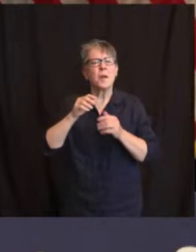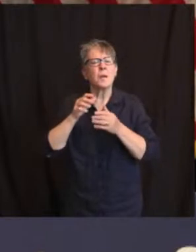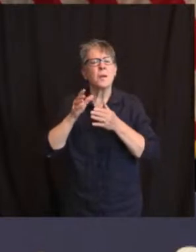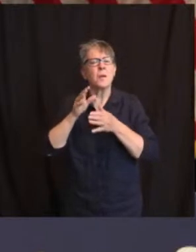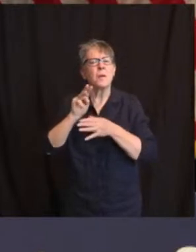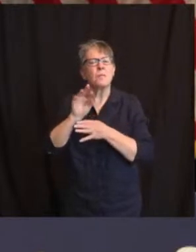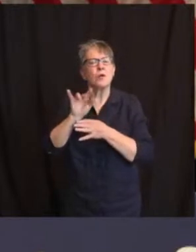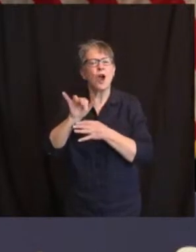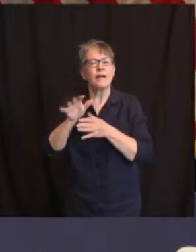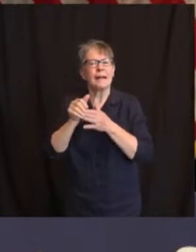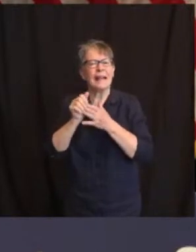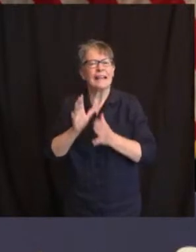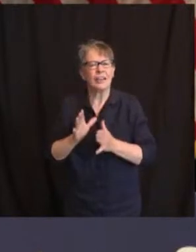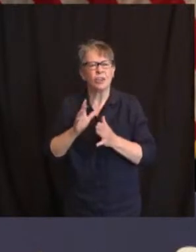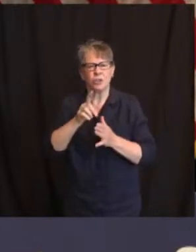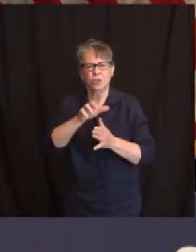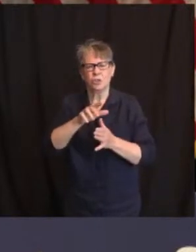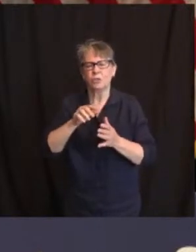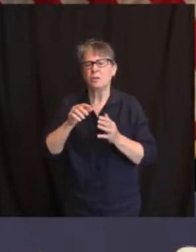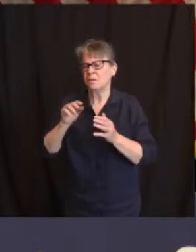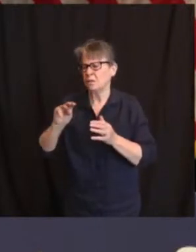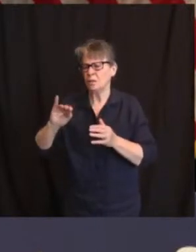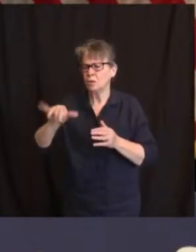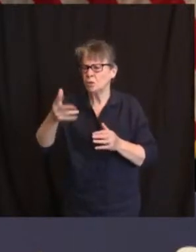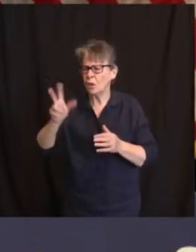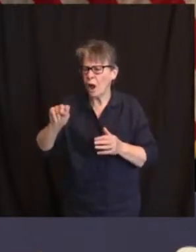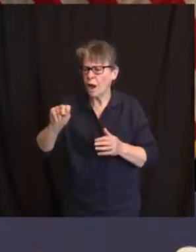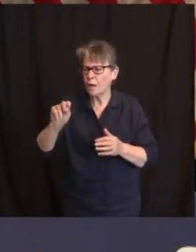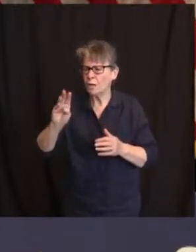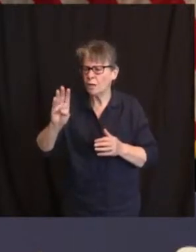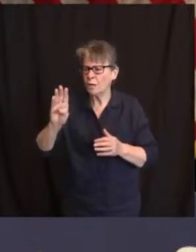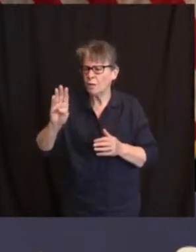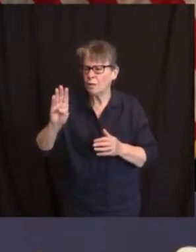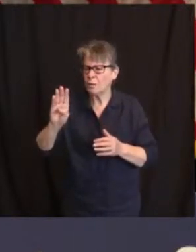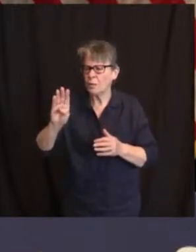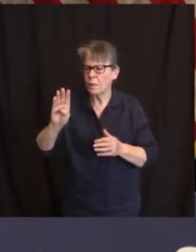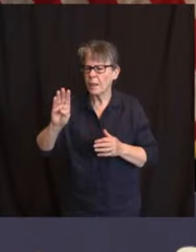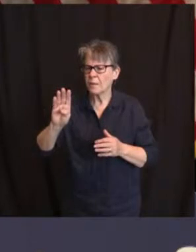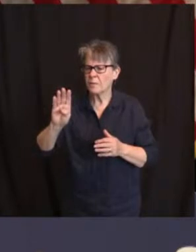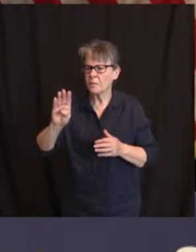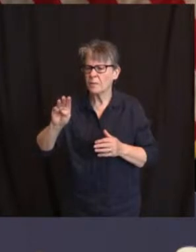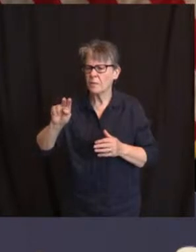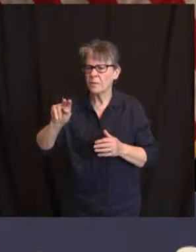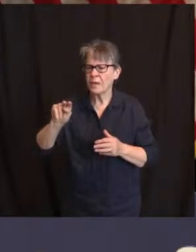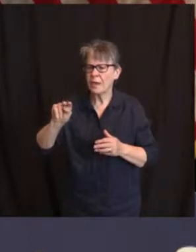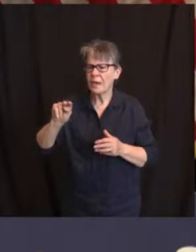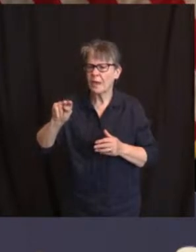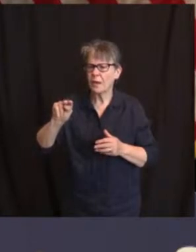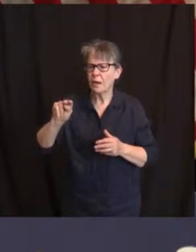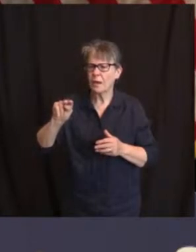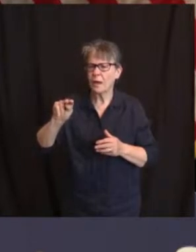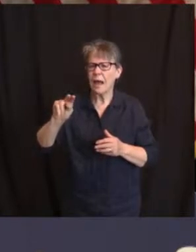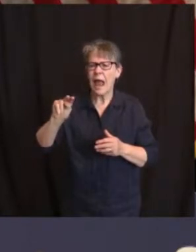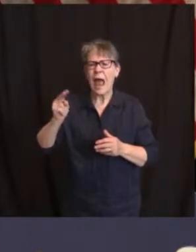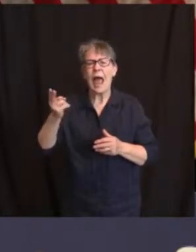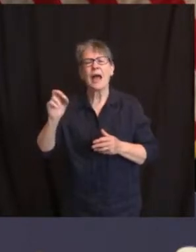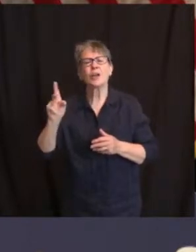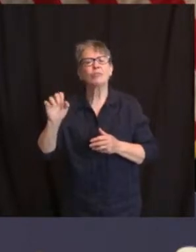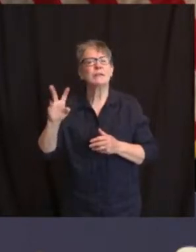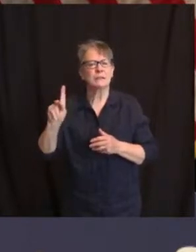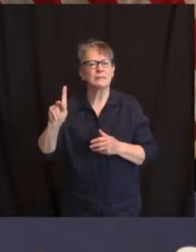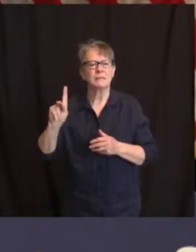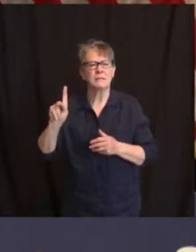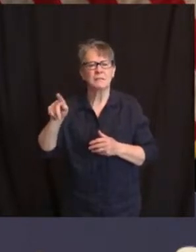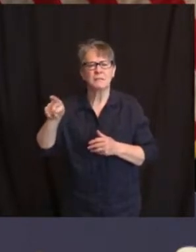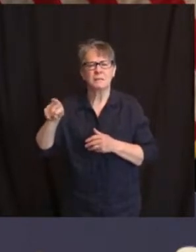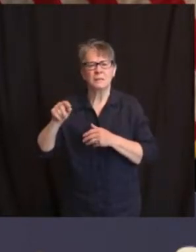the administration on when and how New Jersey should reopen. Would you support this? And also, Senator Vitale has called